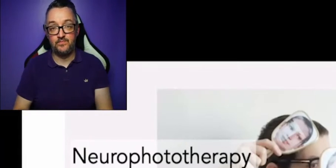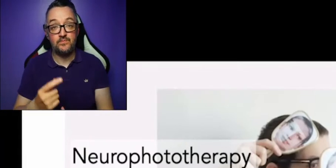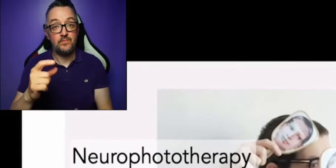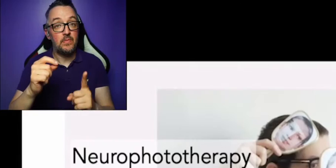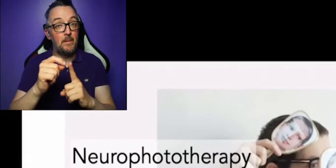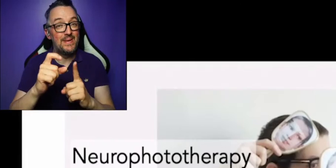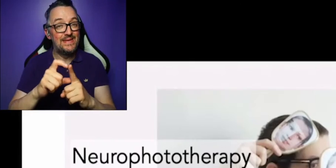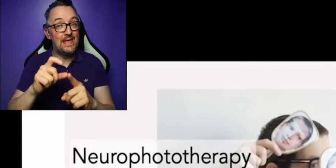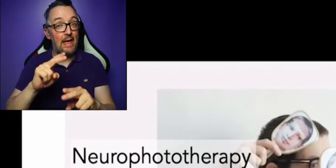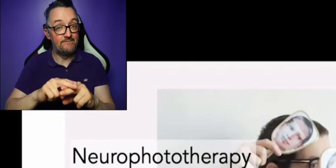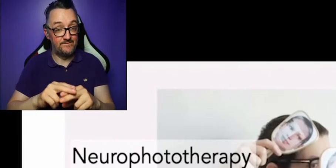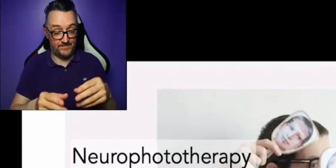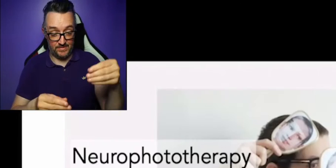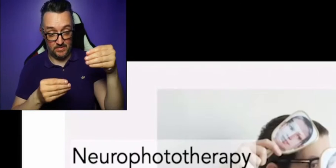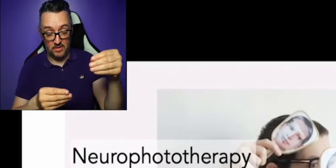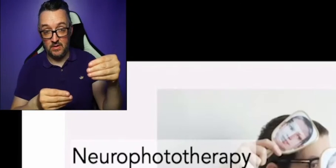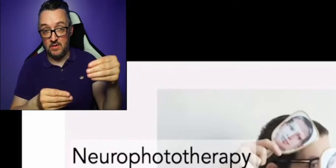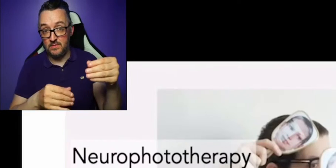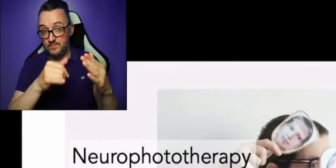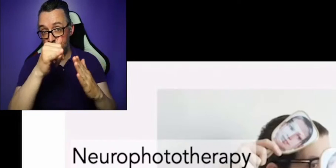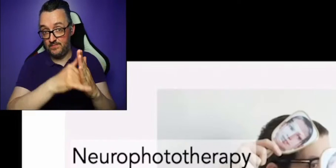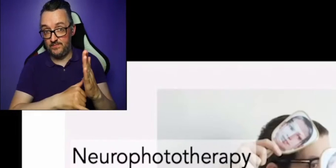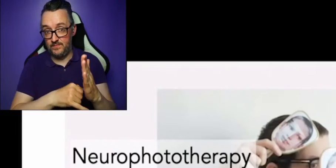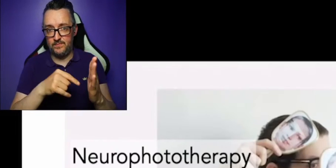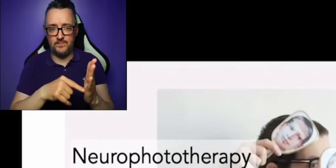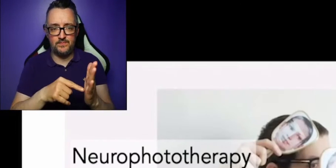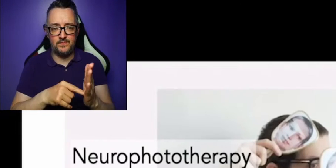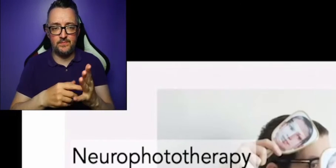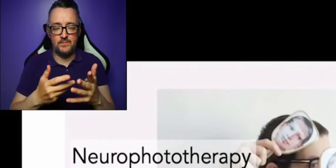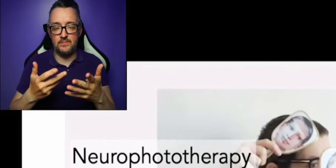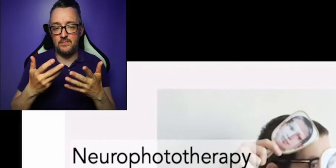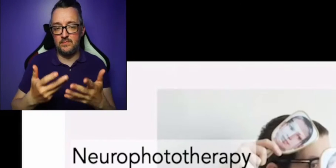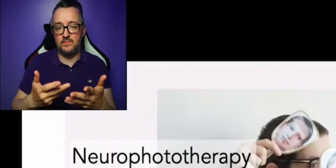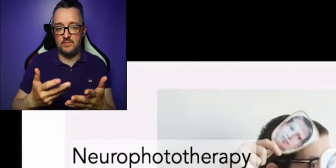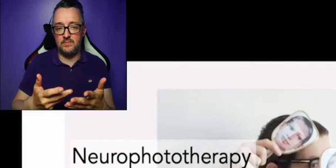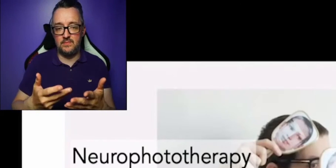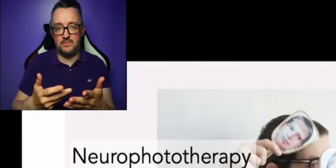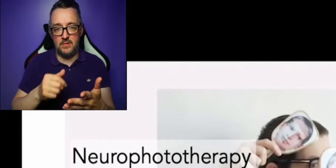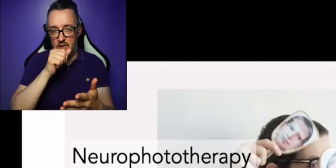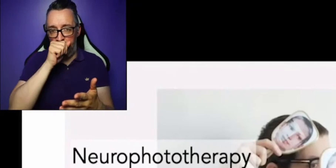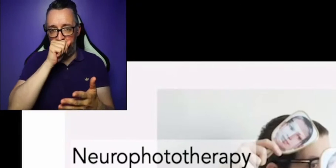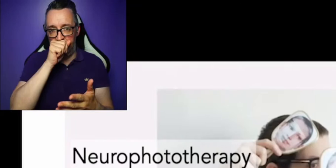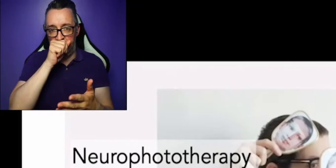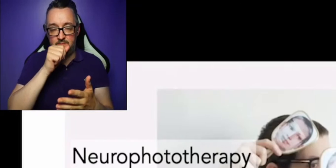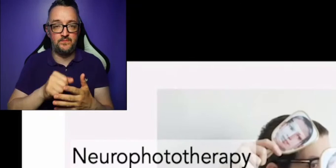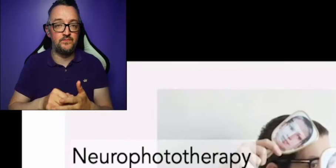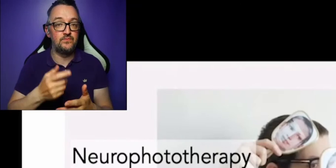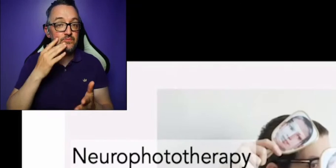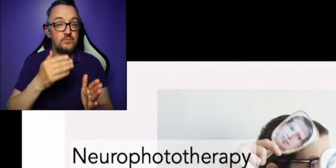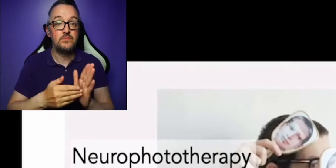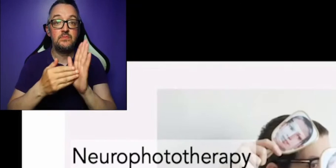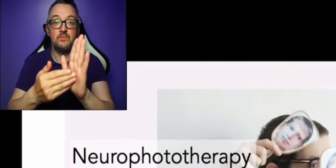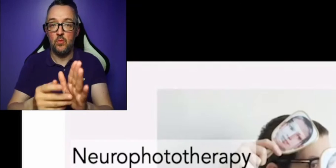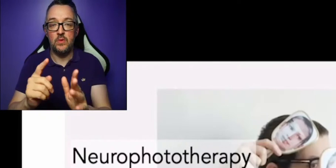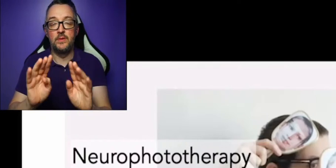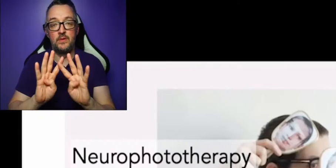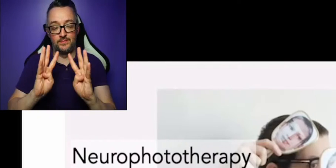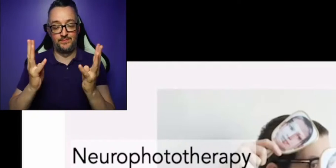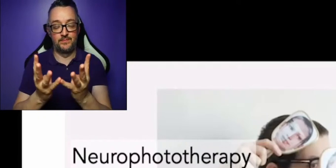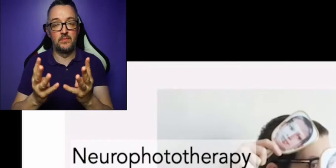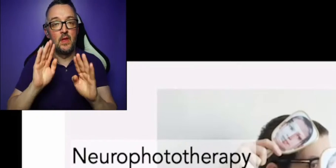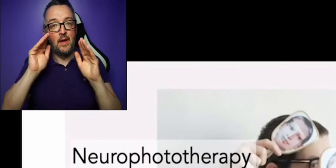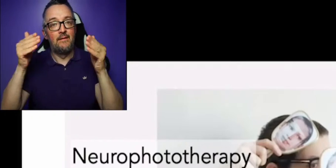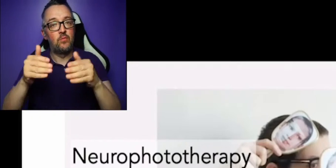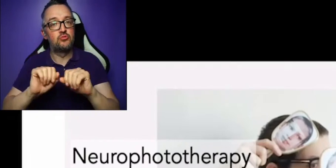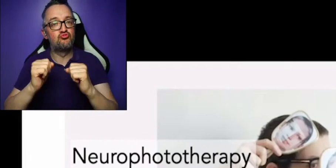And the PDF as it stands is going to be taken to a focus group, I'm really glad